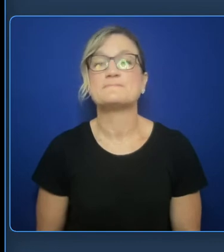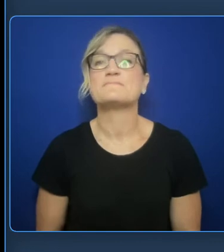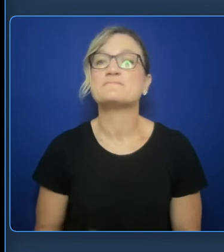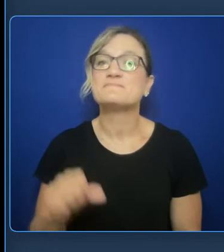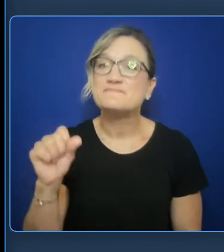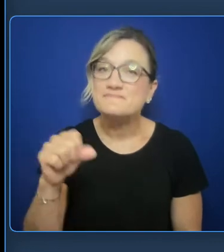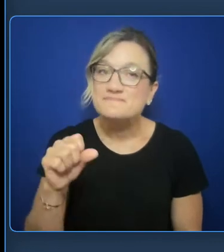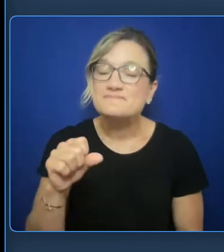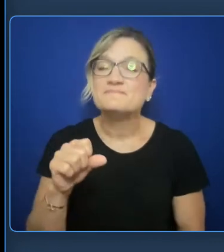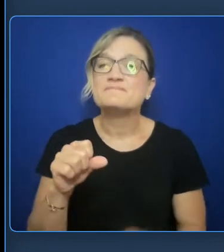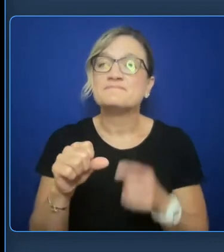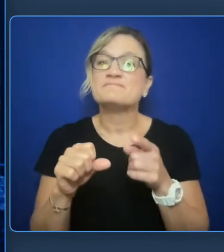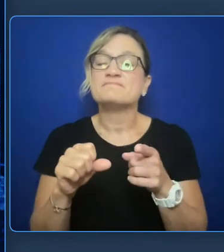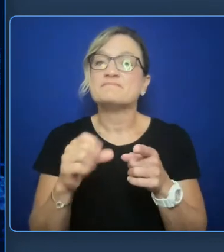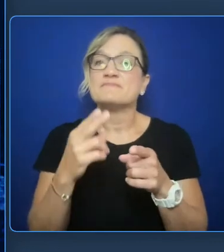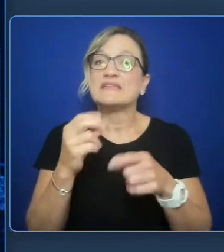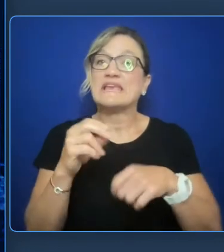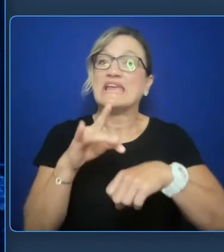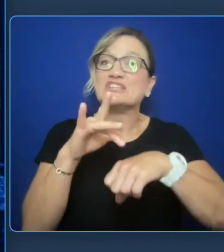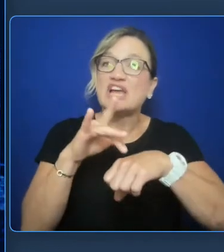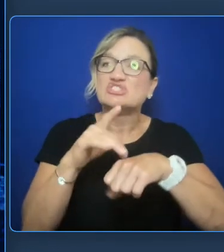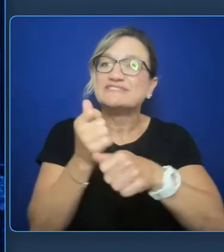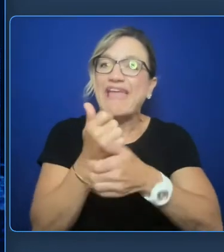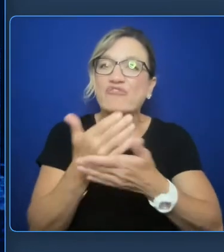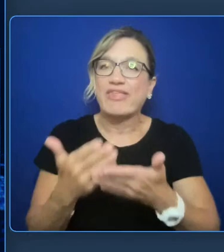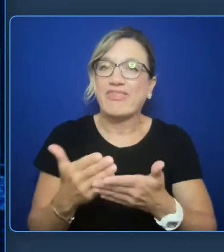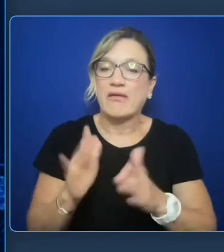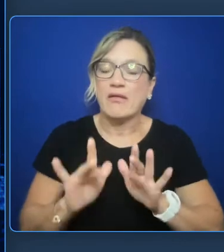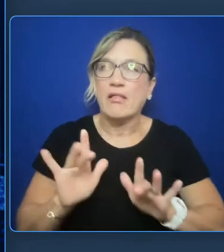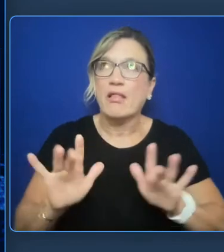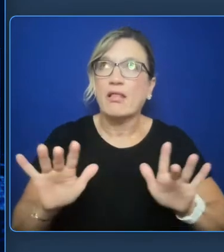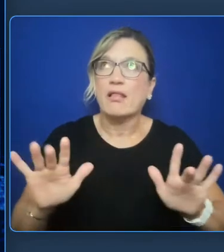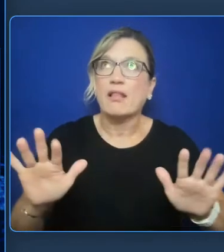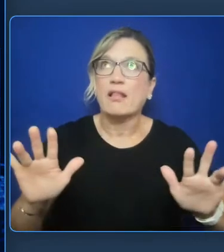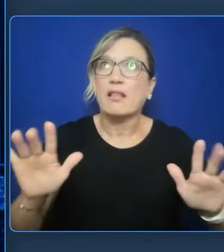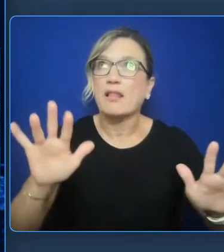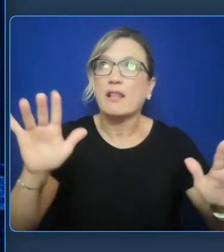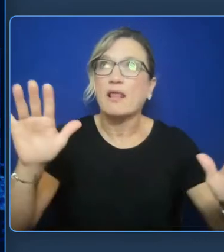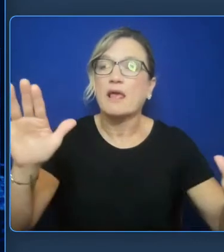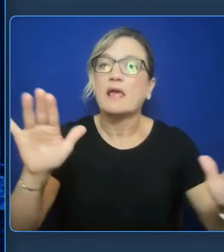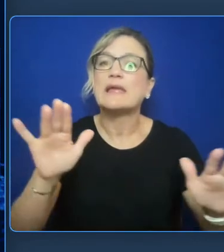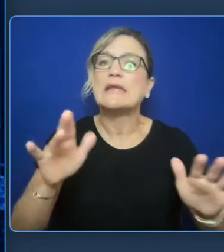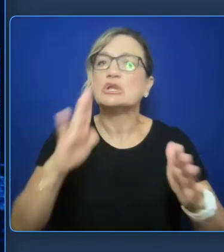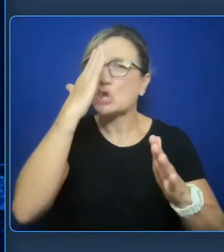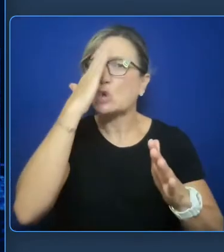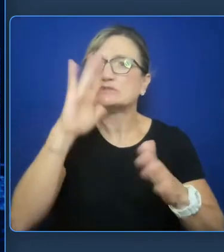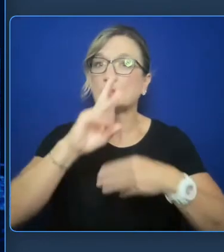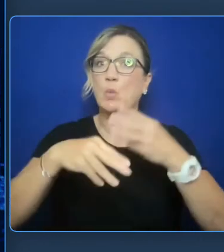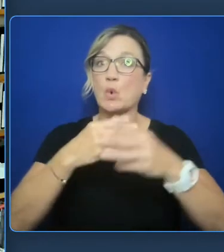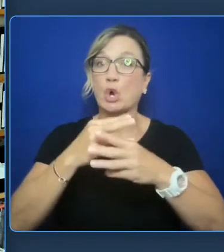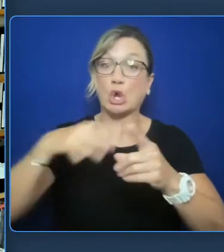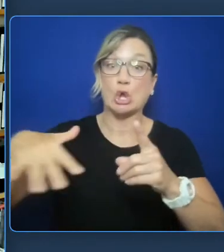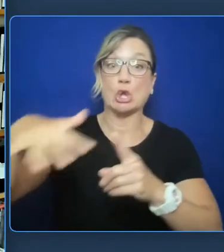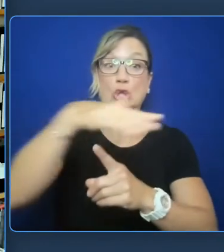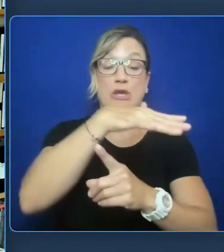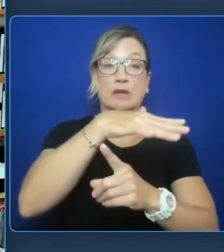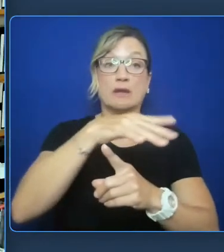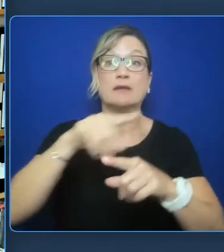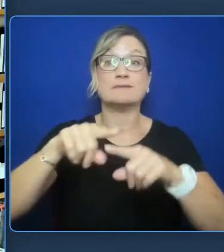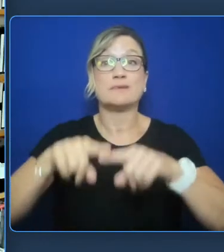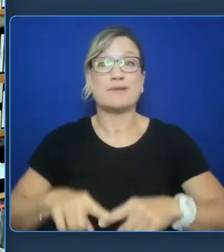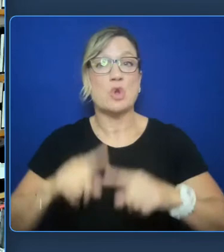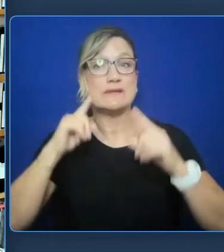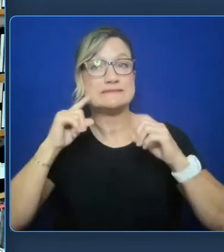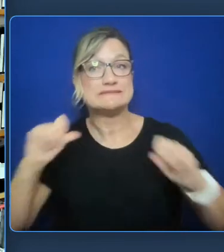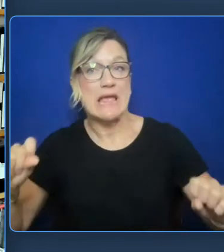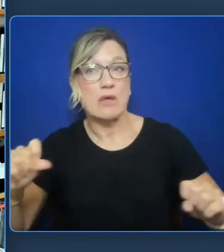Yeah, he touches everything. He gets to know his world through sound